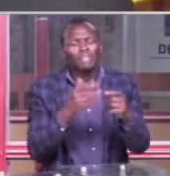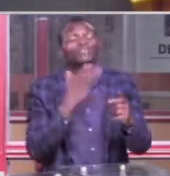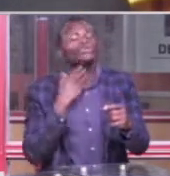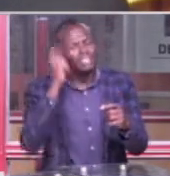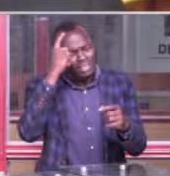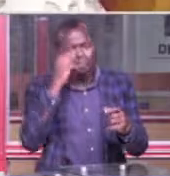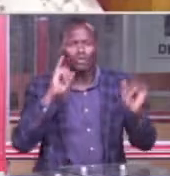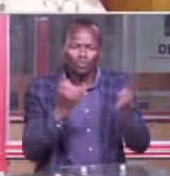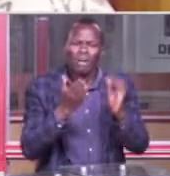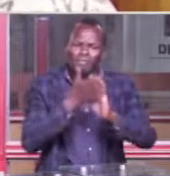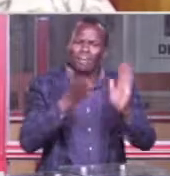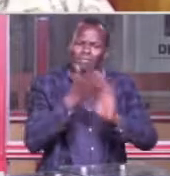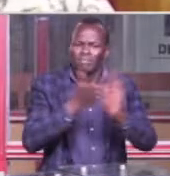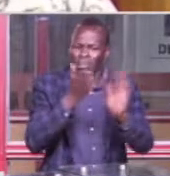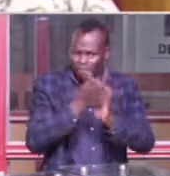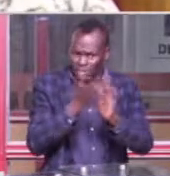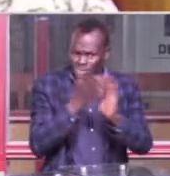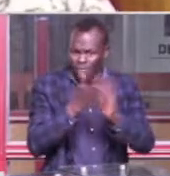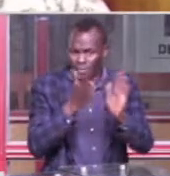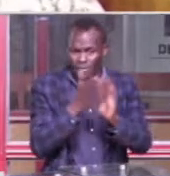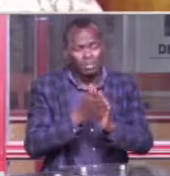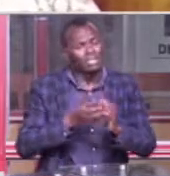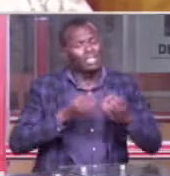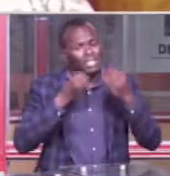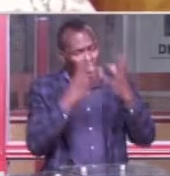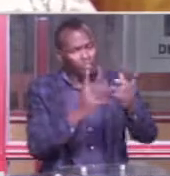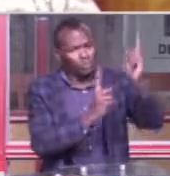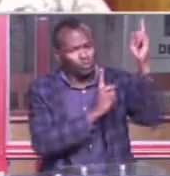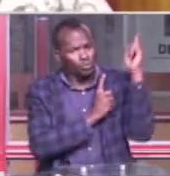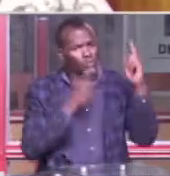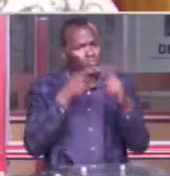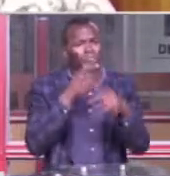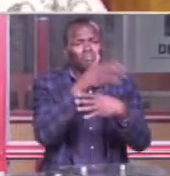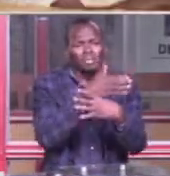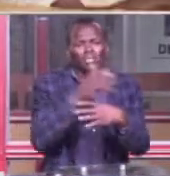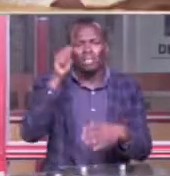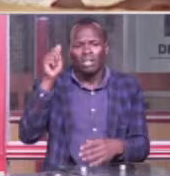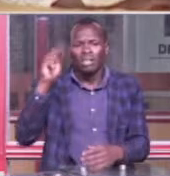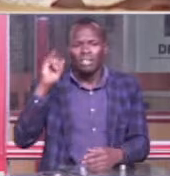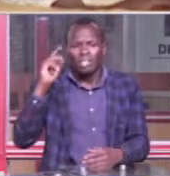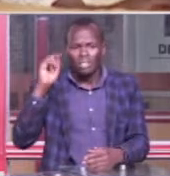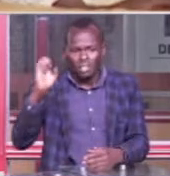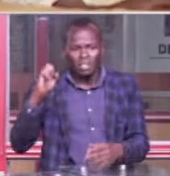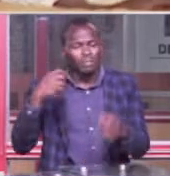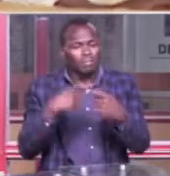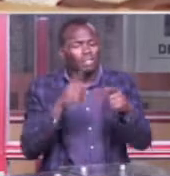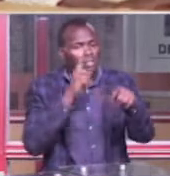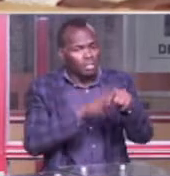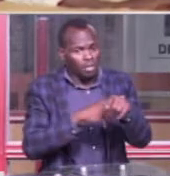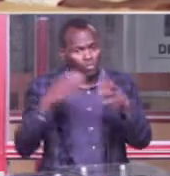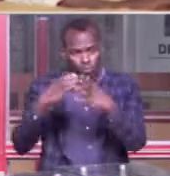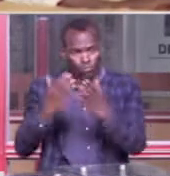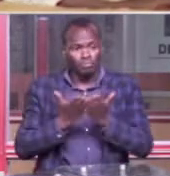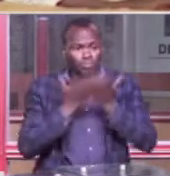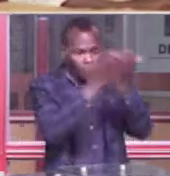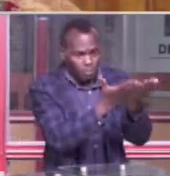secure her life. Wabula bano, olutuuse mu lutuula lw'olwaleero kwanje ensonga eno y'emu. Kadaga ajibagobeza nalagira Minister